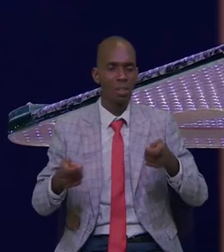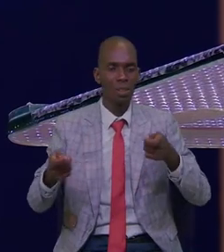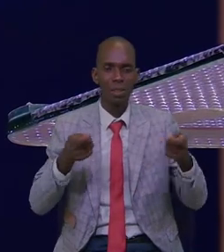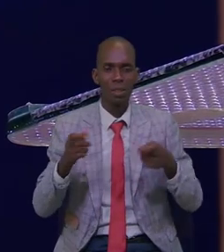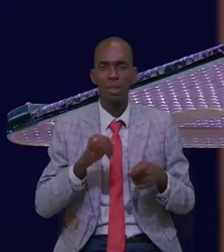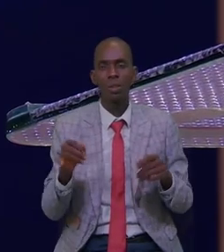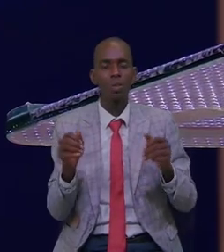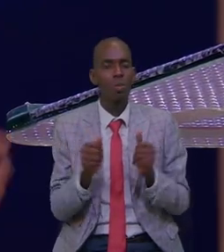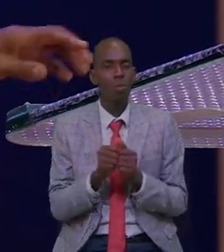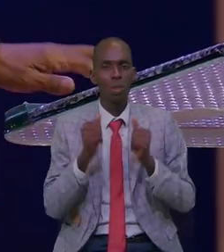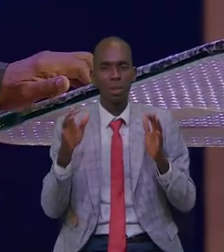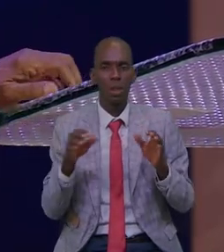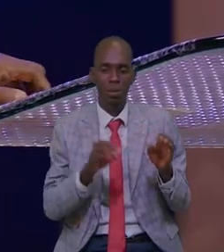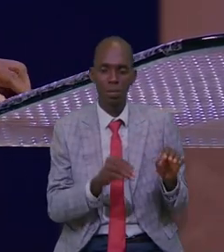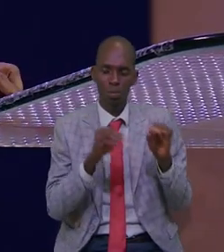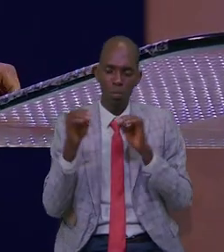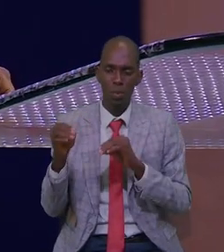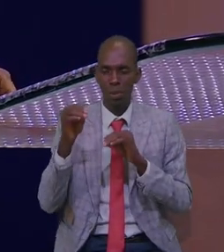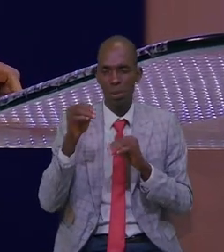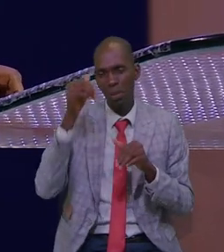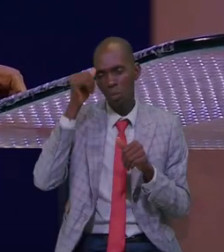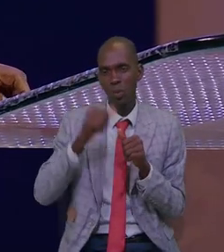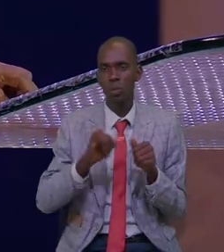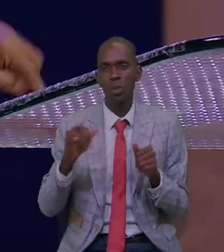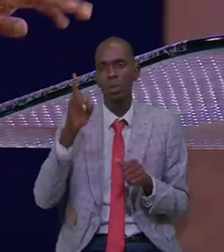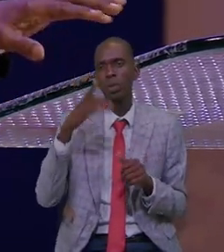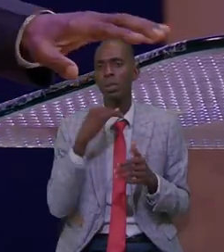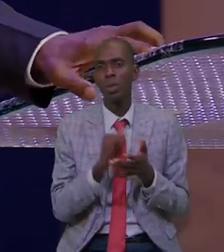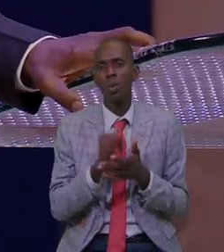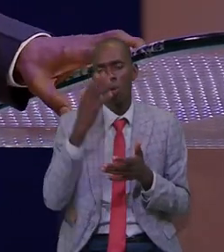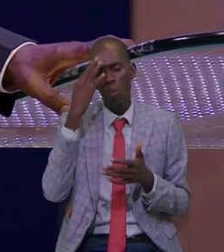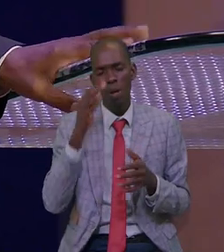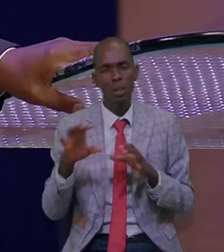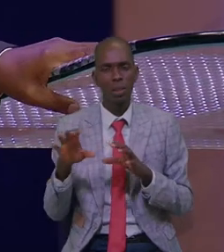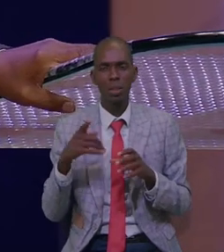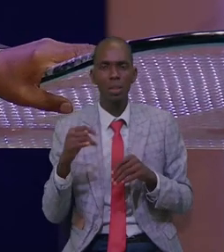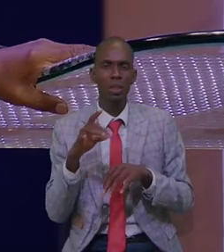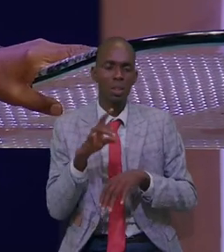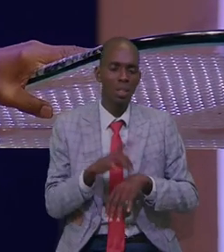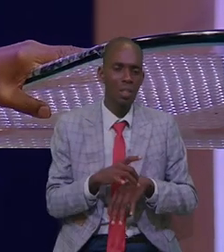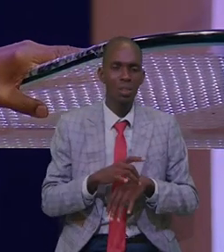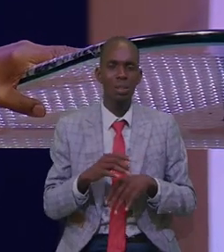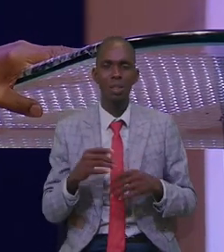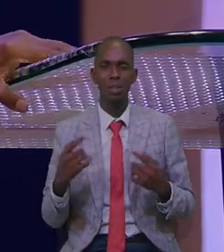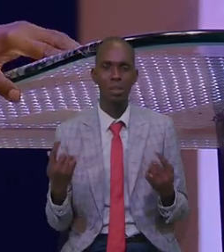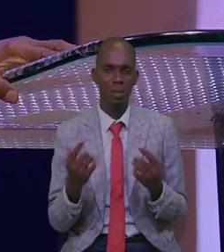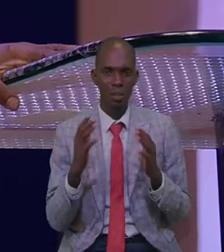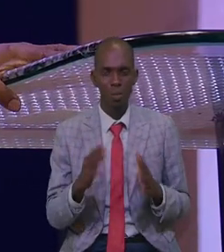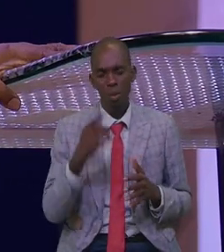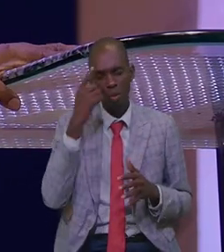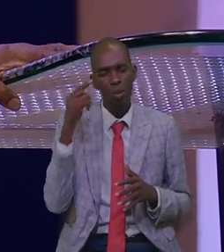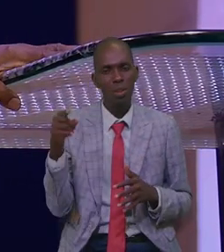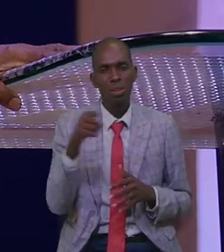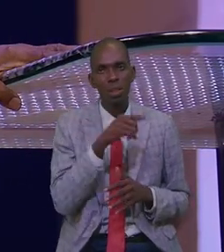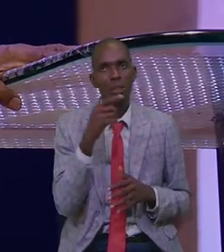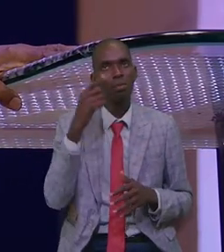God into account. And it says, why do the heathen rage and the people imagine a vain thing? Look at